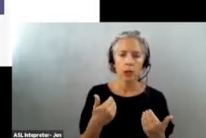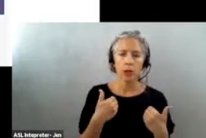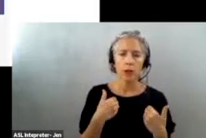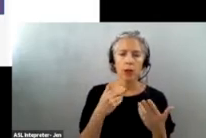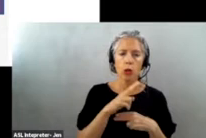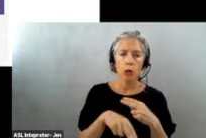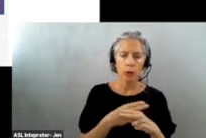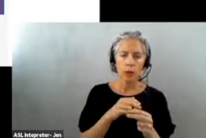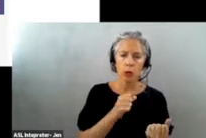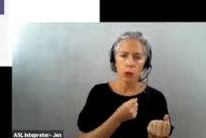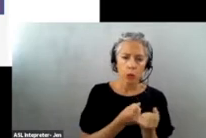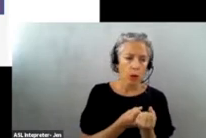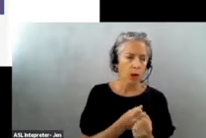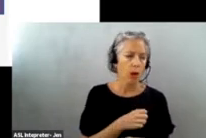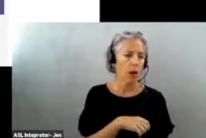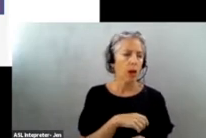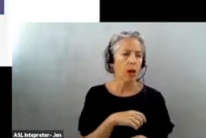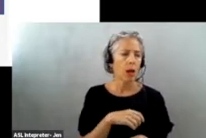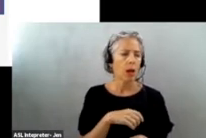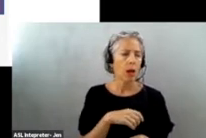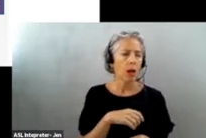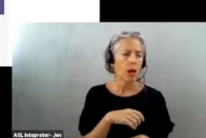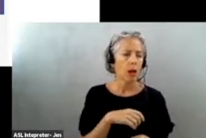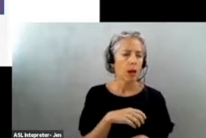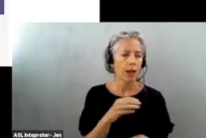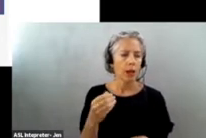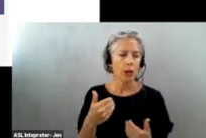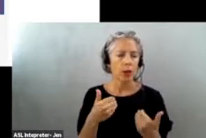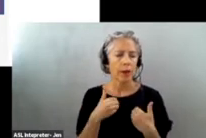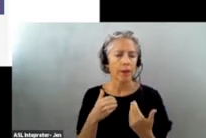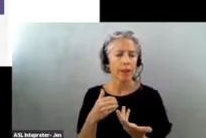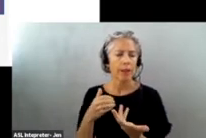targeted support to a bigger group, and then you have the very, very special.